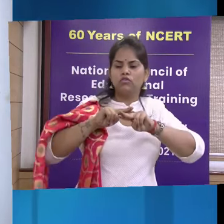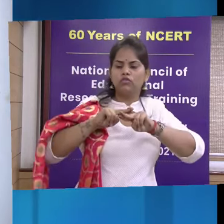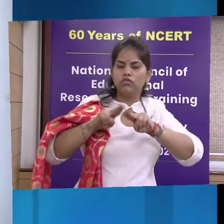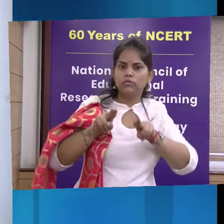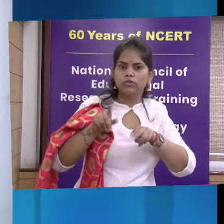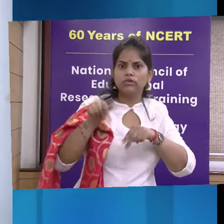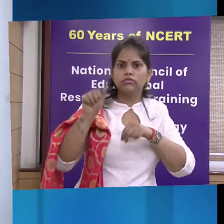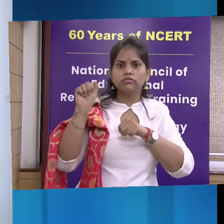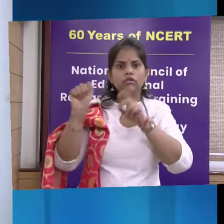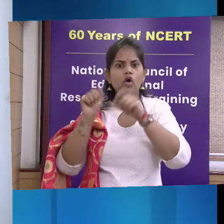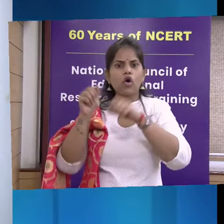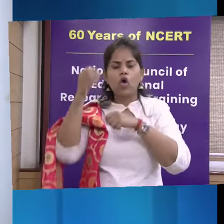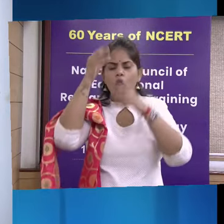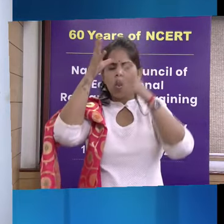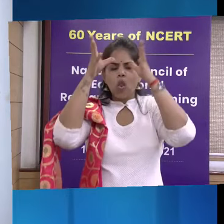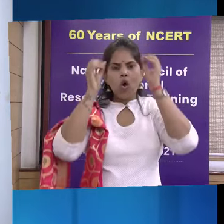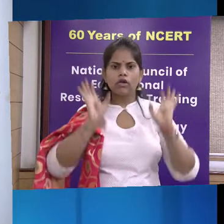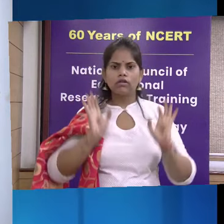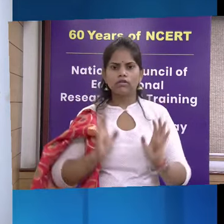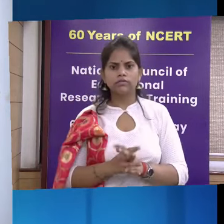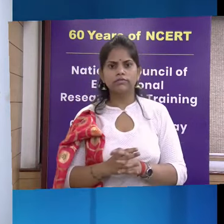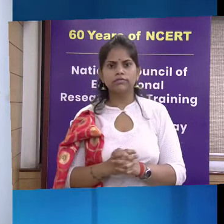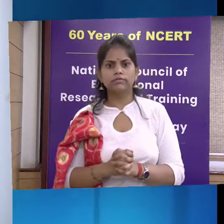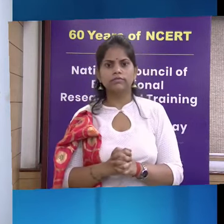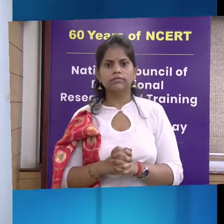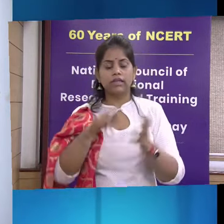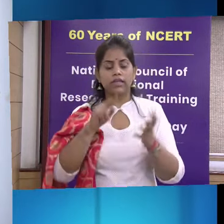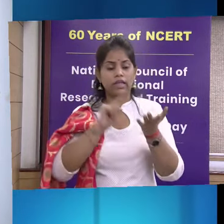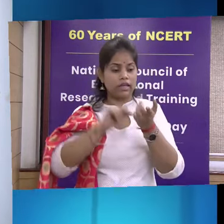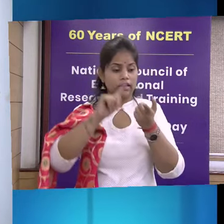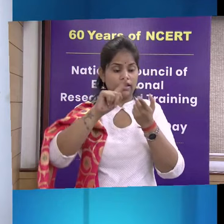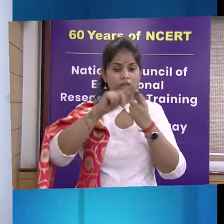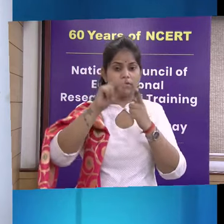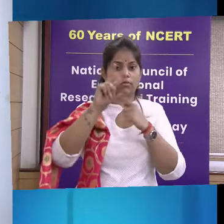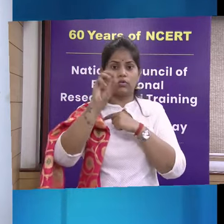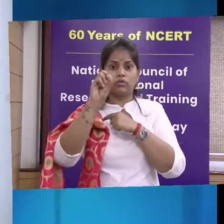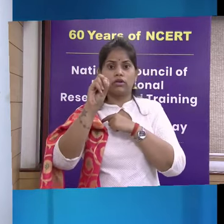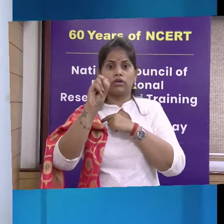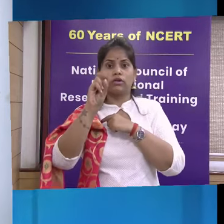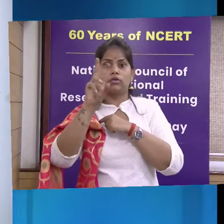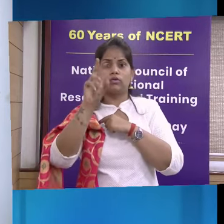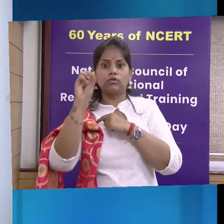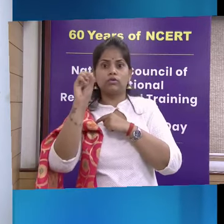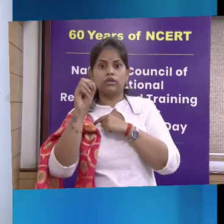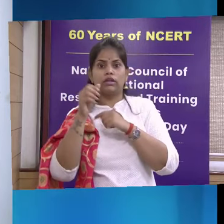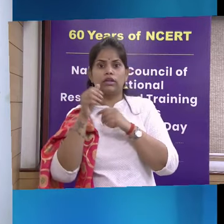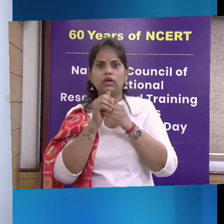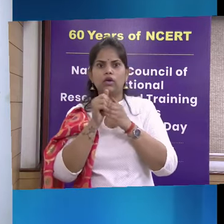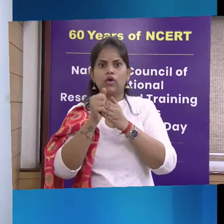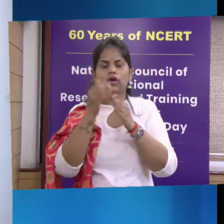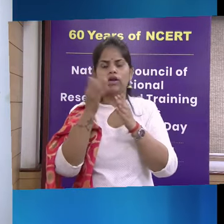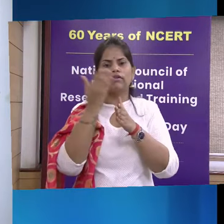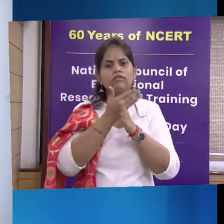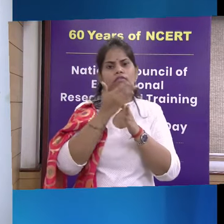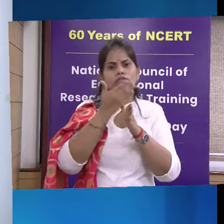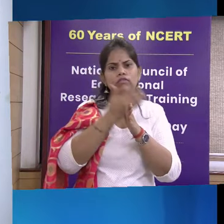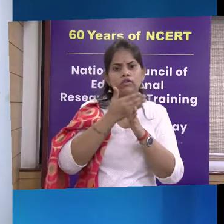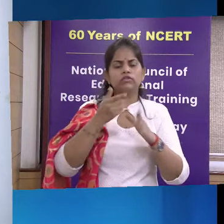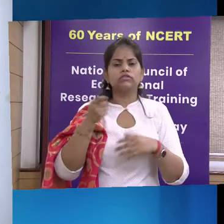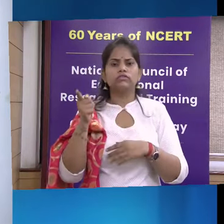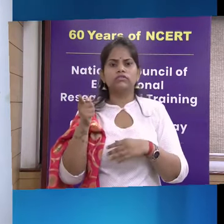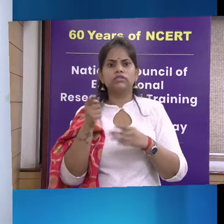employment. The NEP 2020 is the guiding philosophy for changing the learning